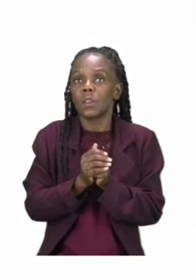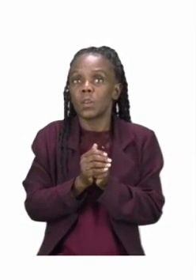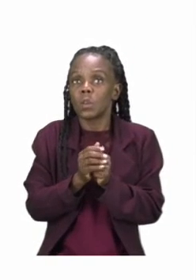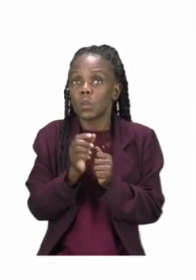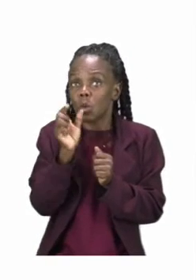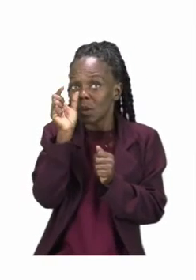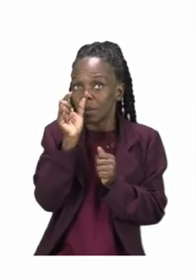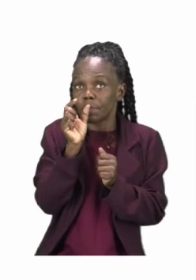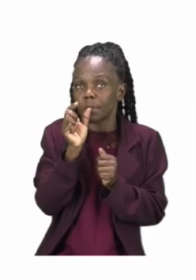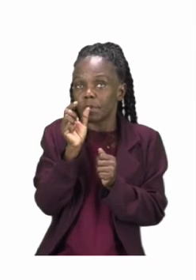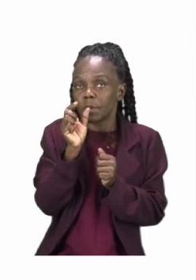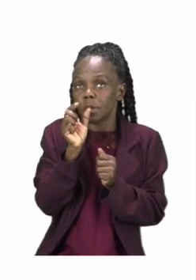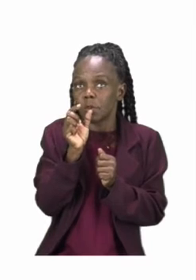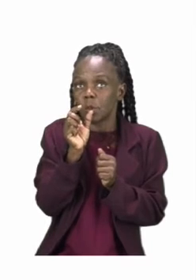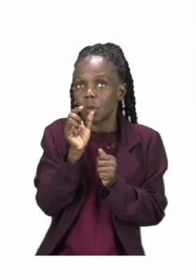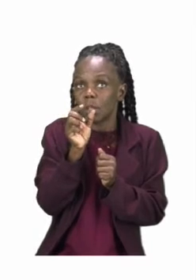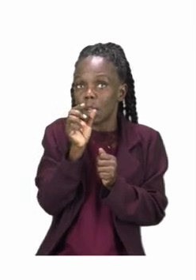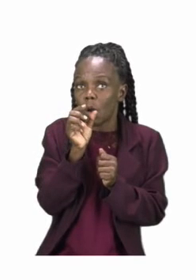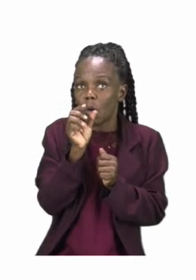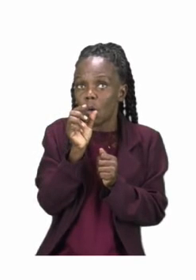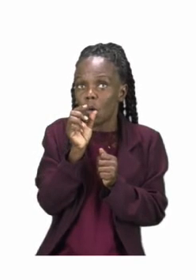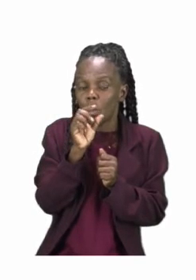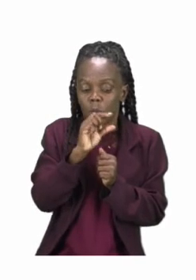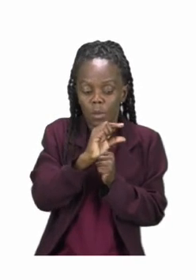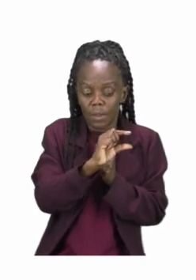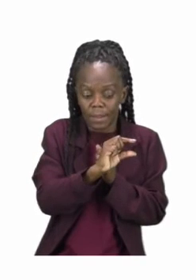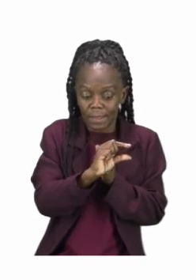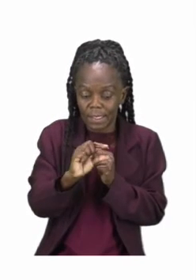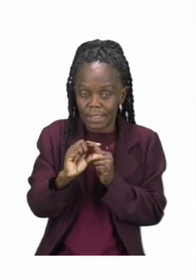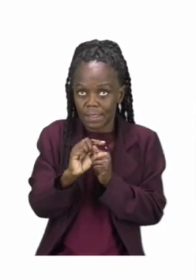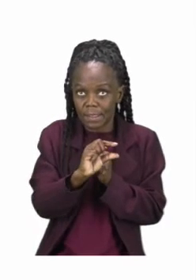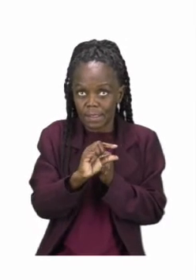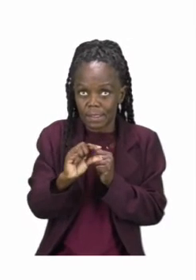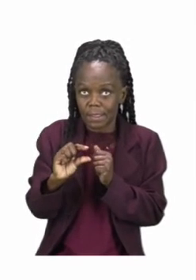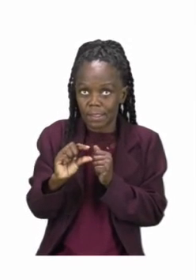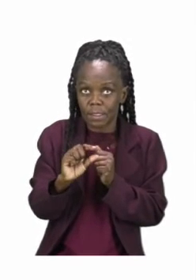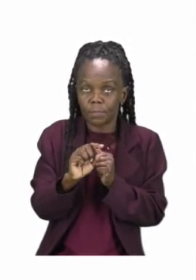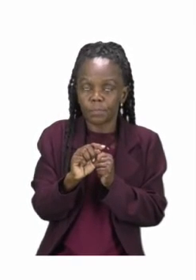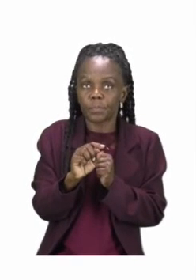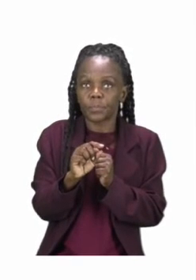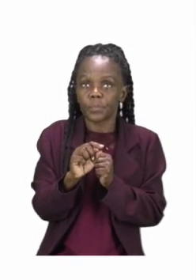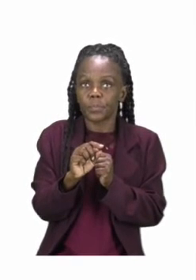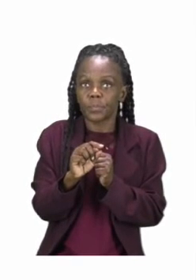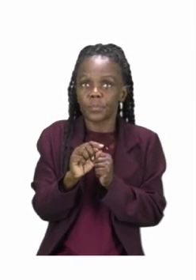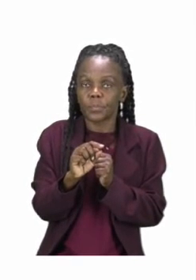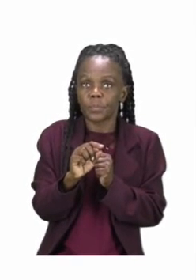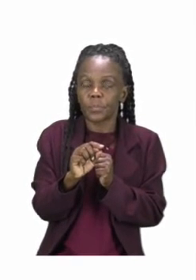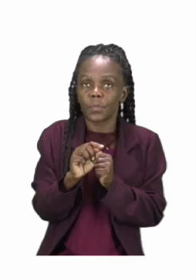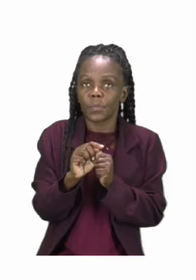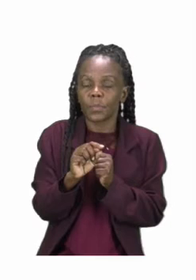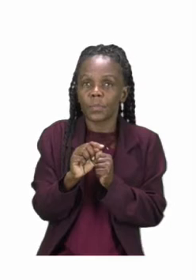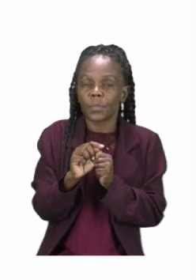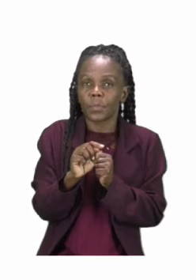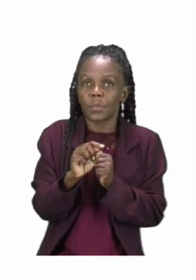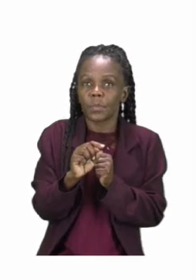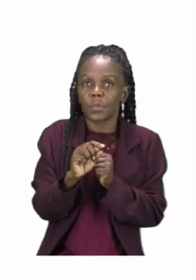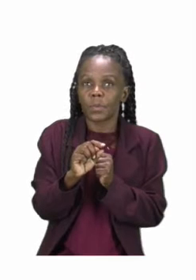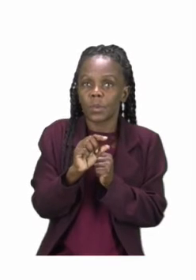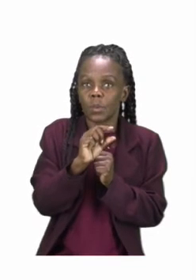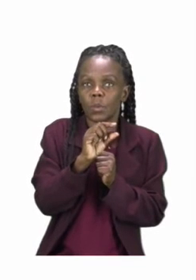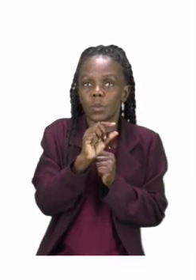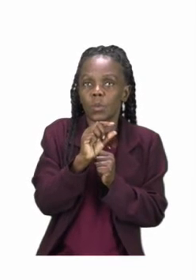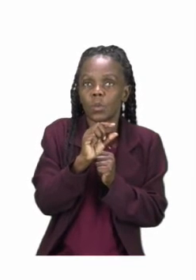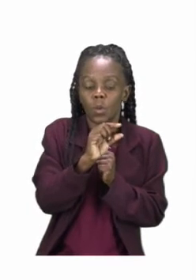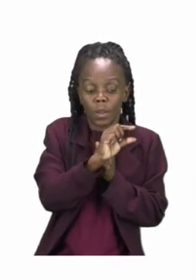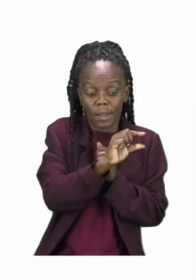Let's read the second sentence. It says, dash friends are funny. Now we need to put